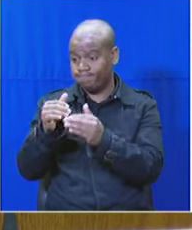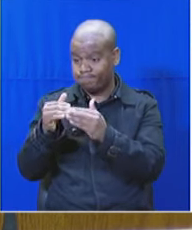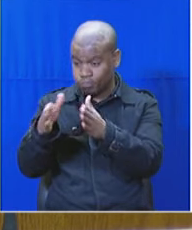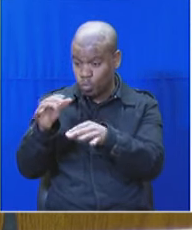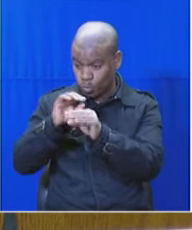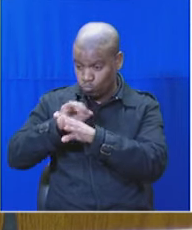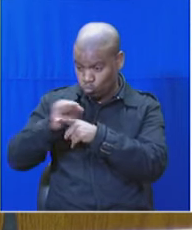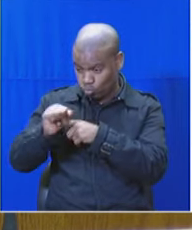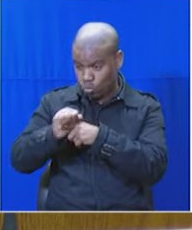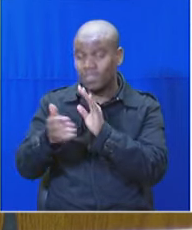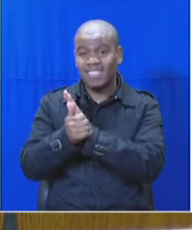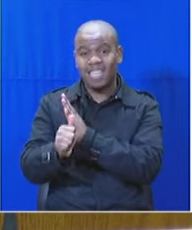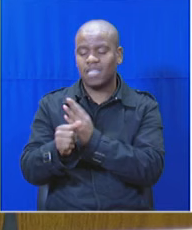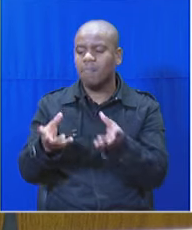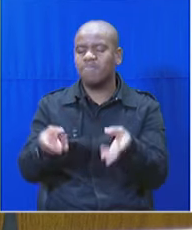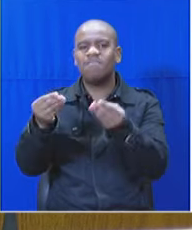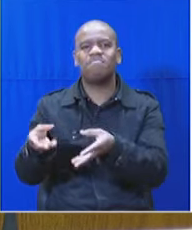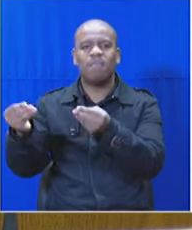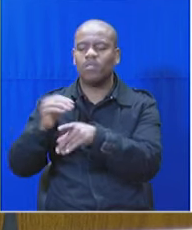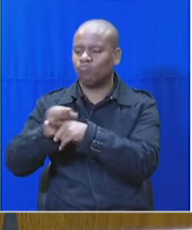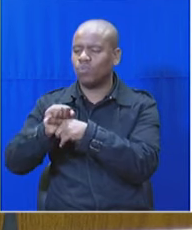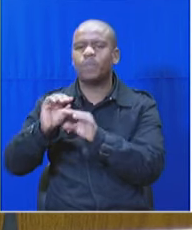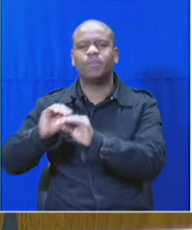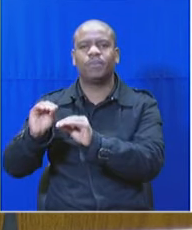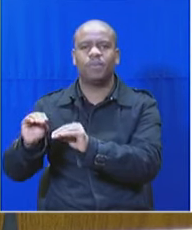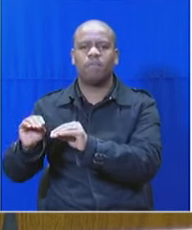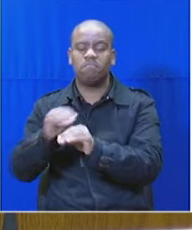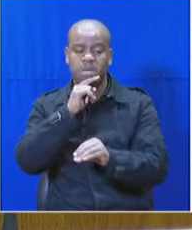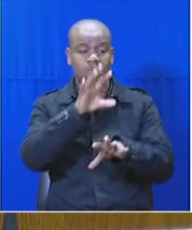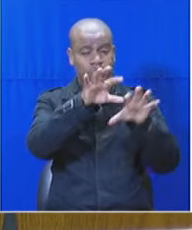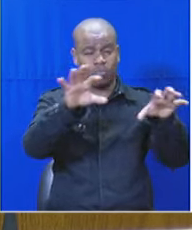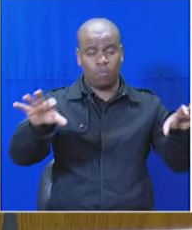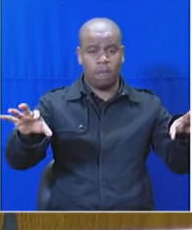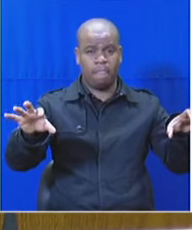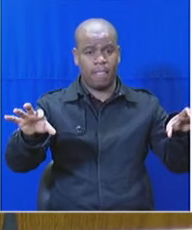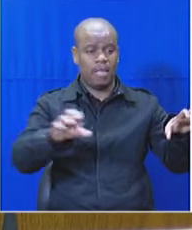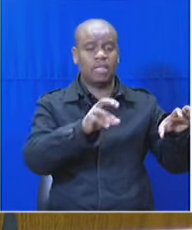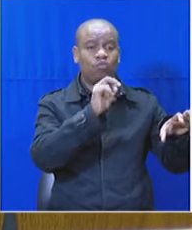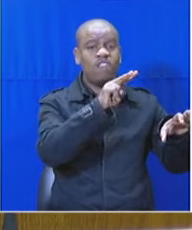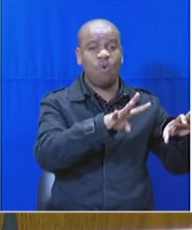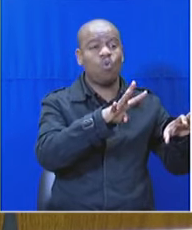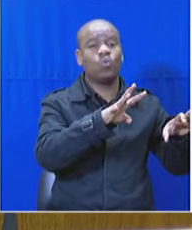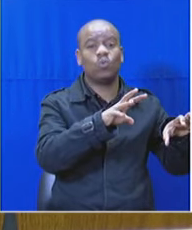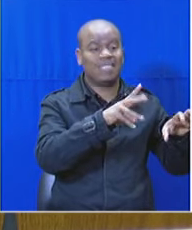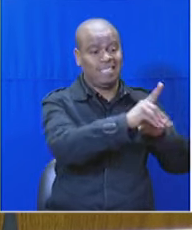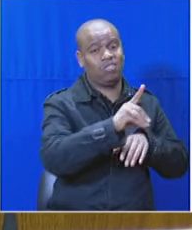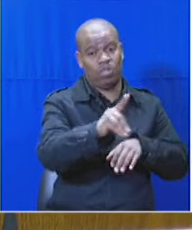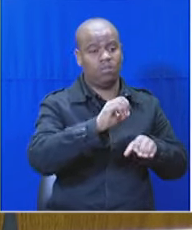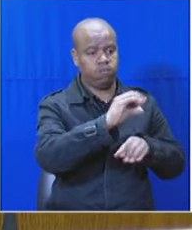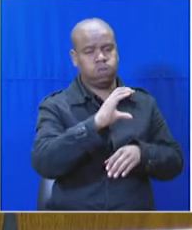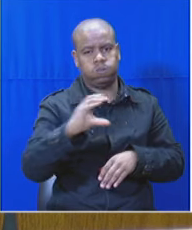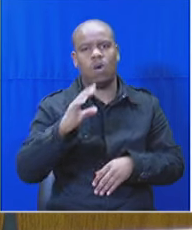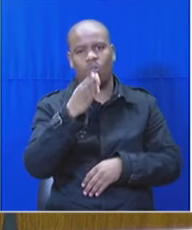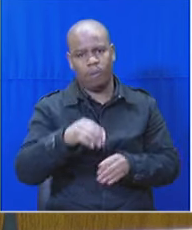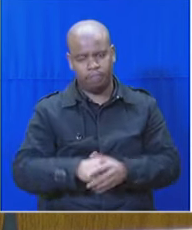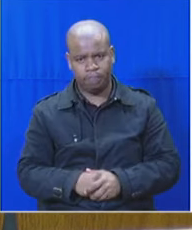and/or skills acquisition, with priority given to 27 poorest districts. This is to address the question of equity.